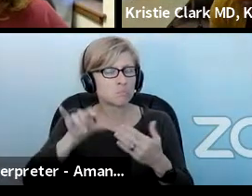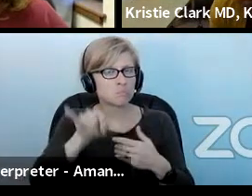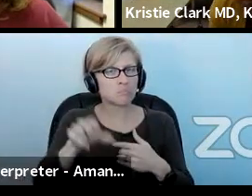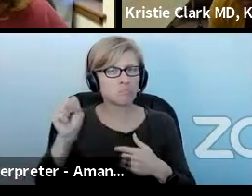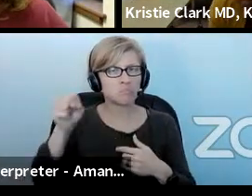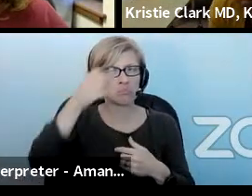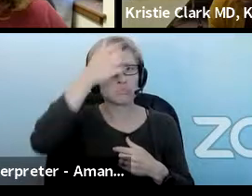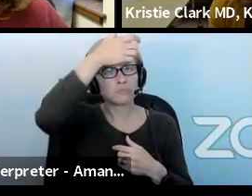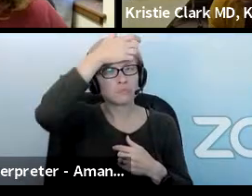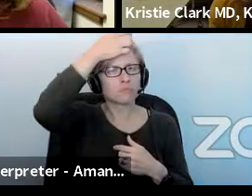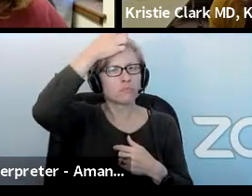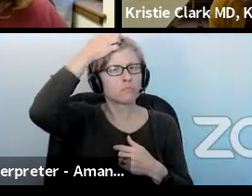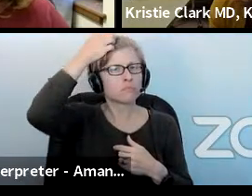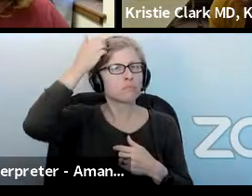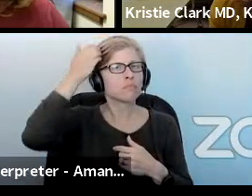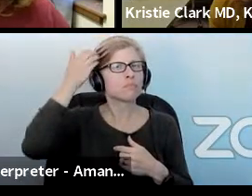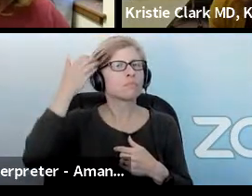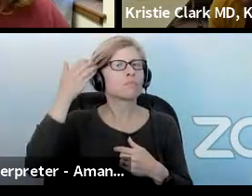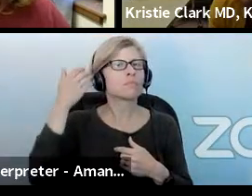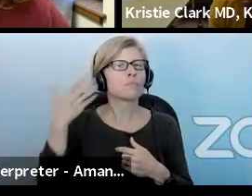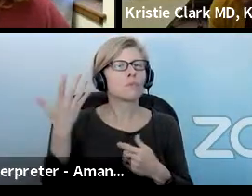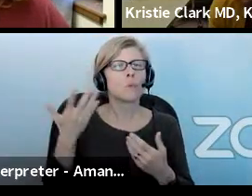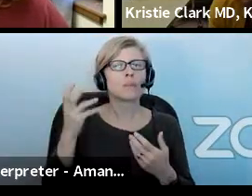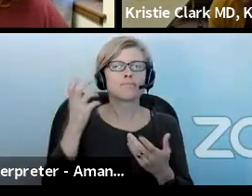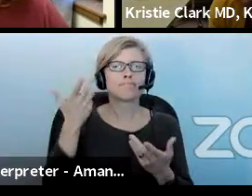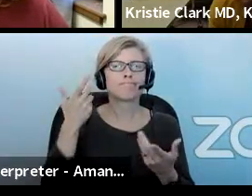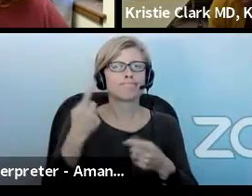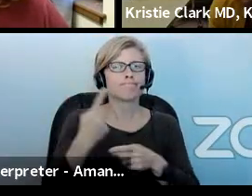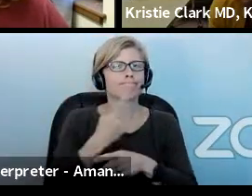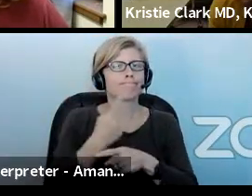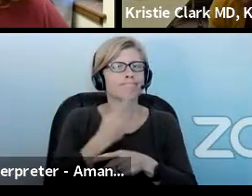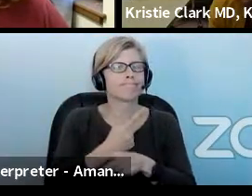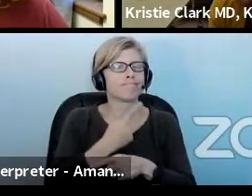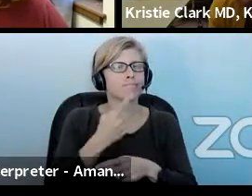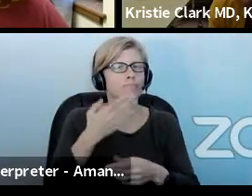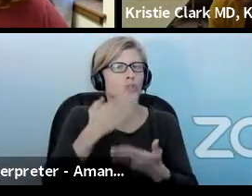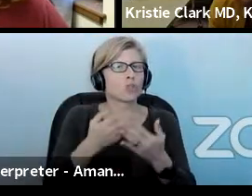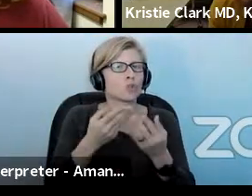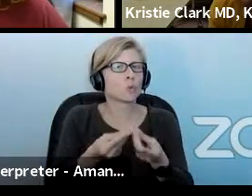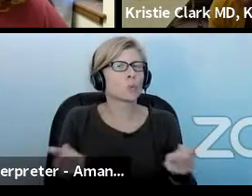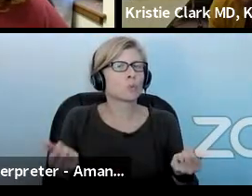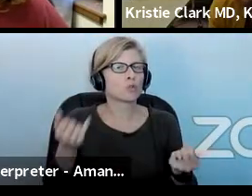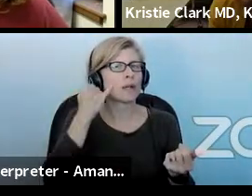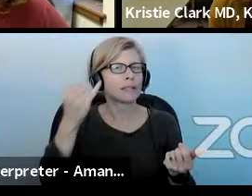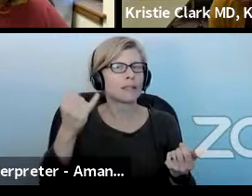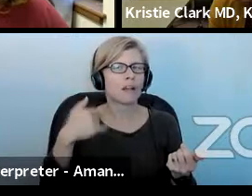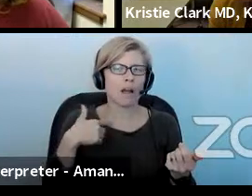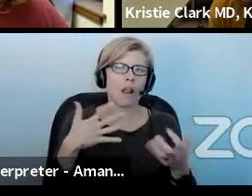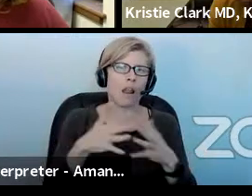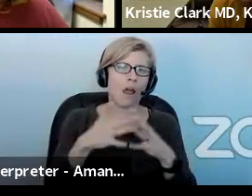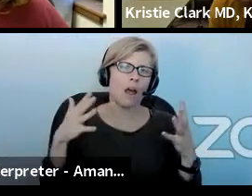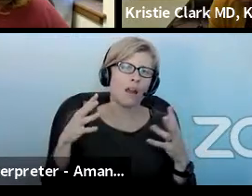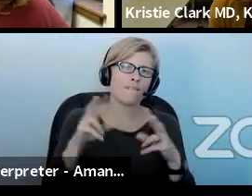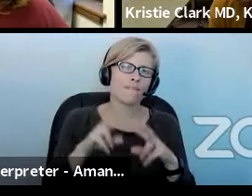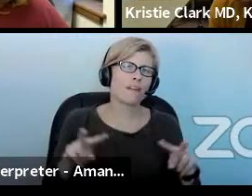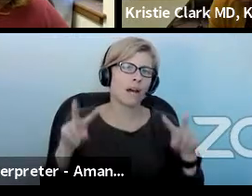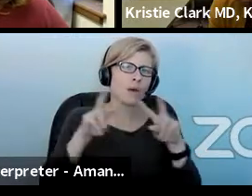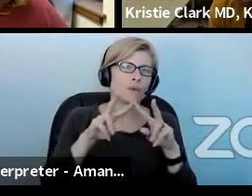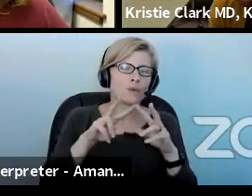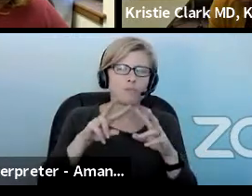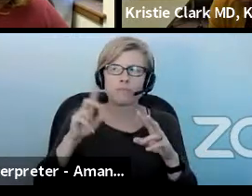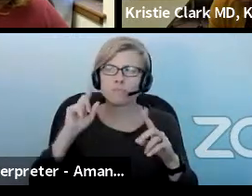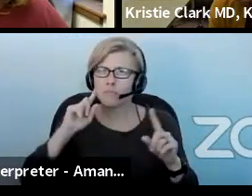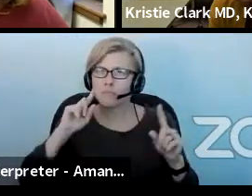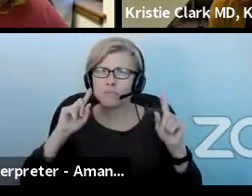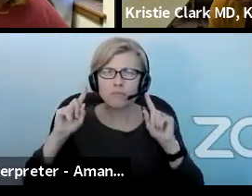Like what the most reasonable solution would be. I think there's a ton of value to just learning from other people who are